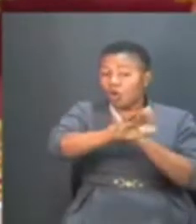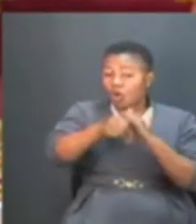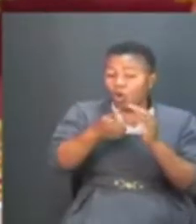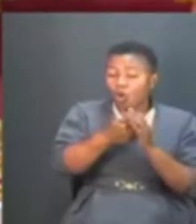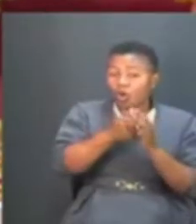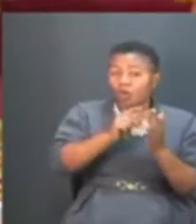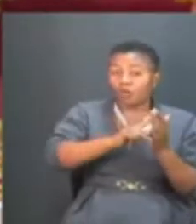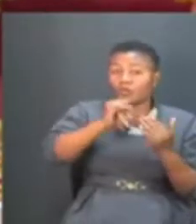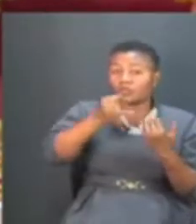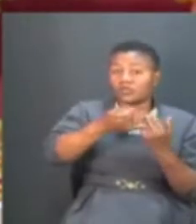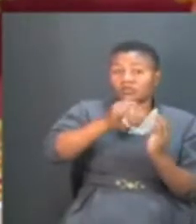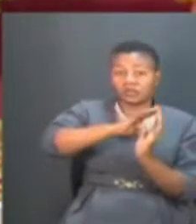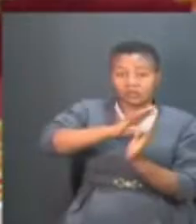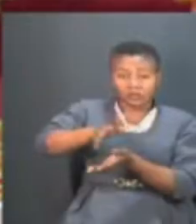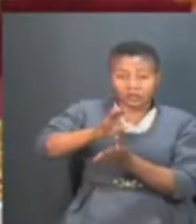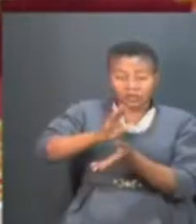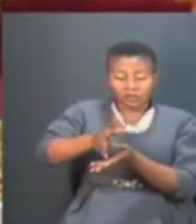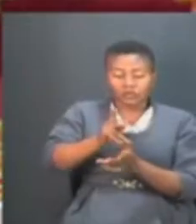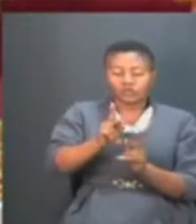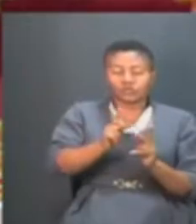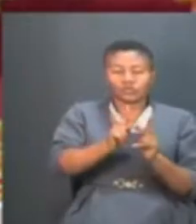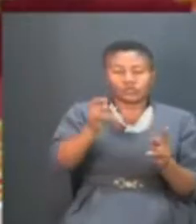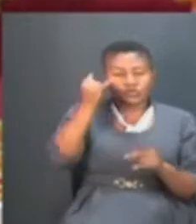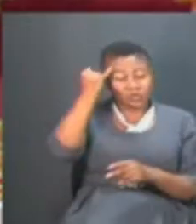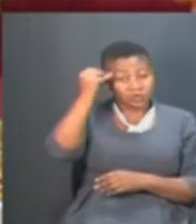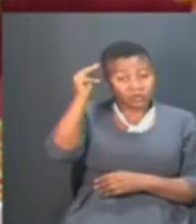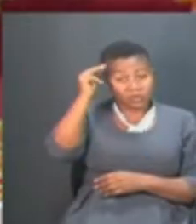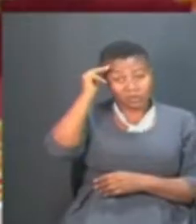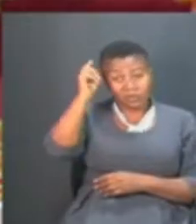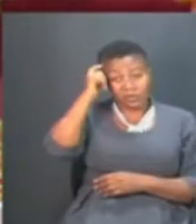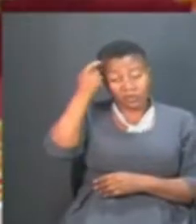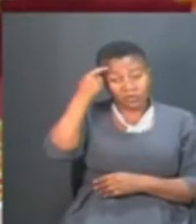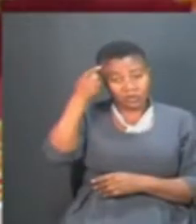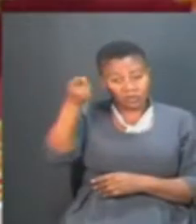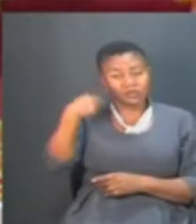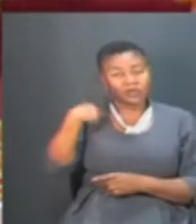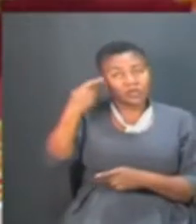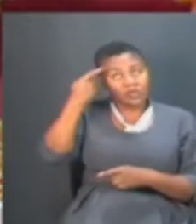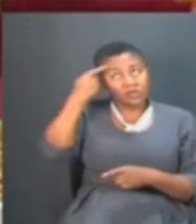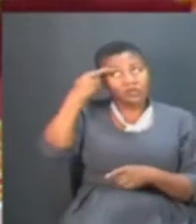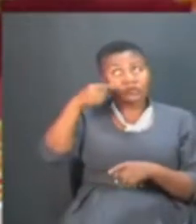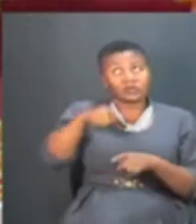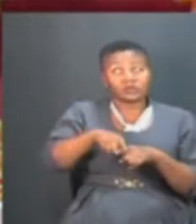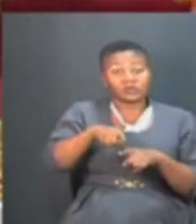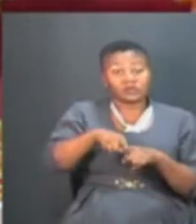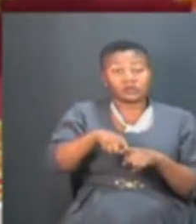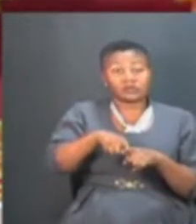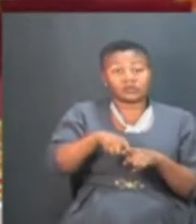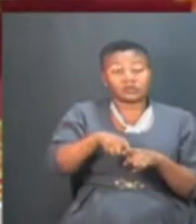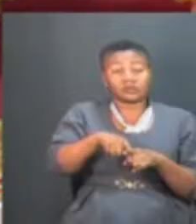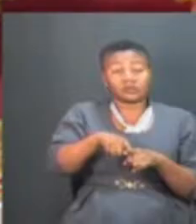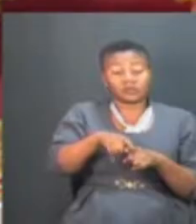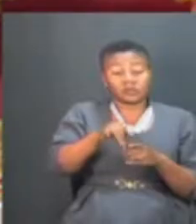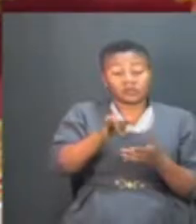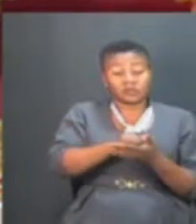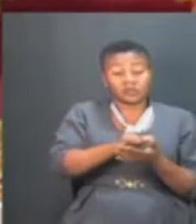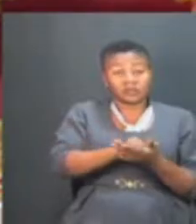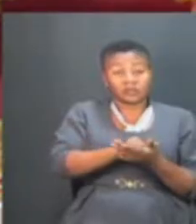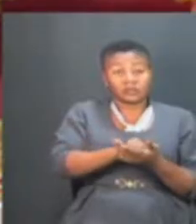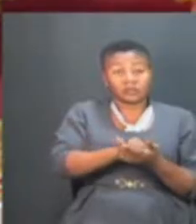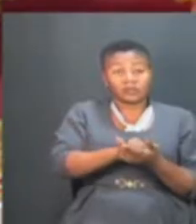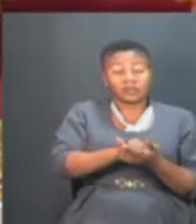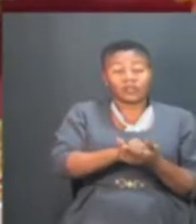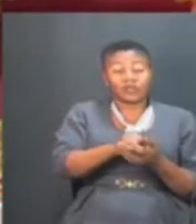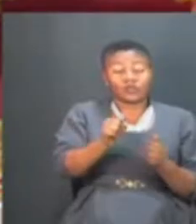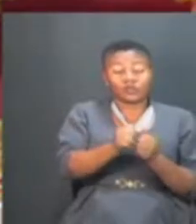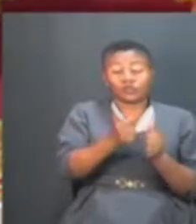President Mohammed's government has adhered to this part of the constitution more than any government. Unlike 2017, as I